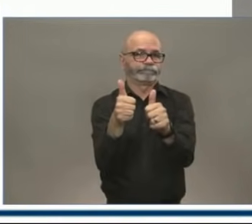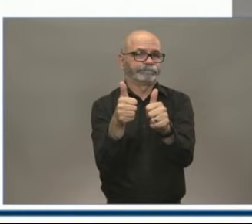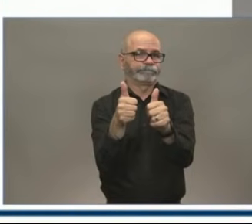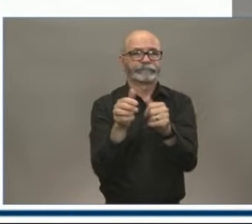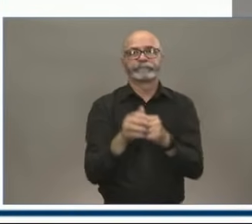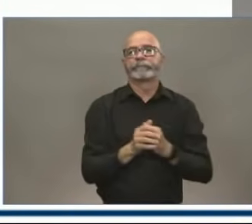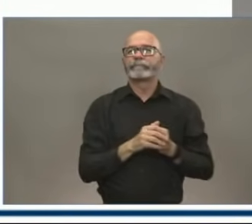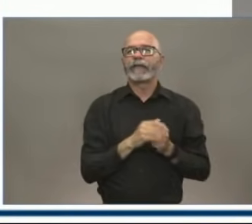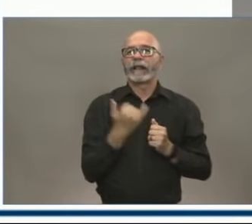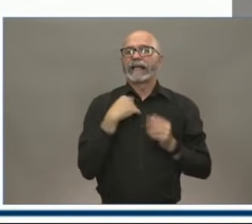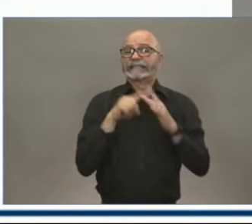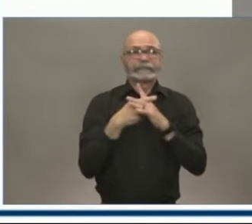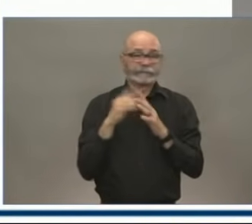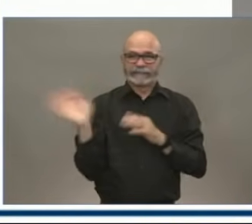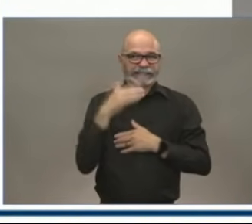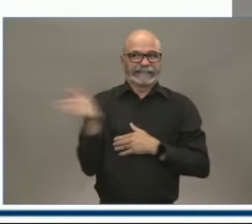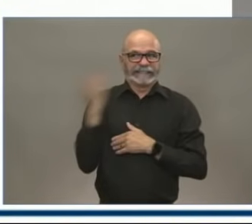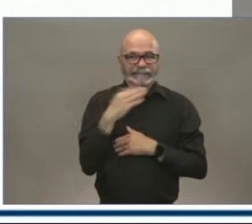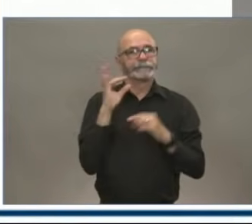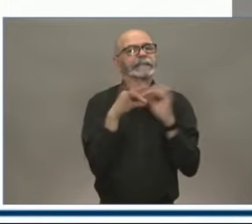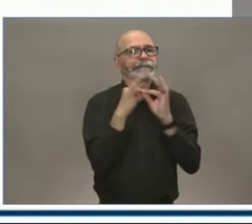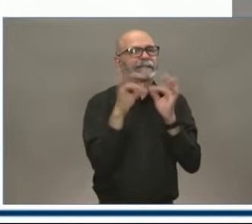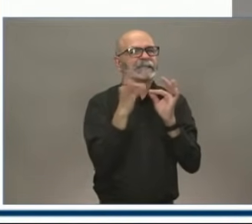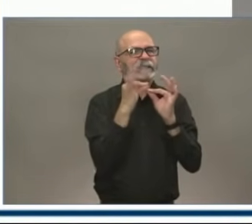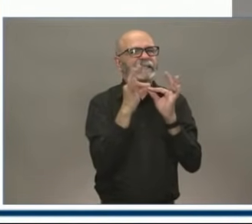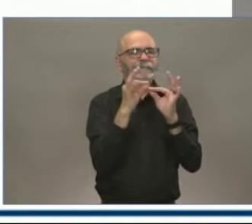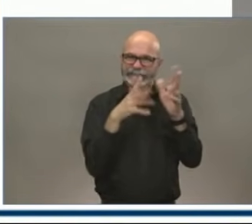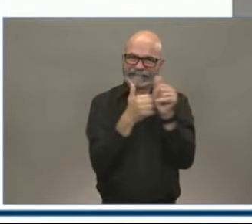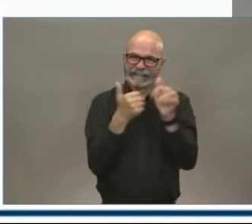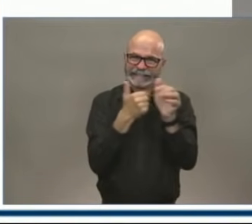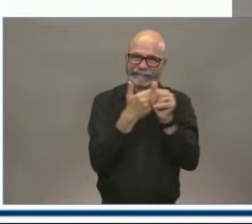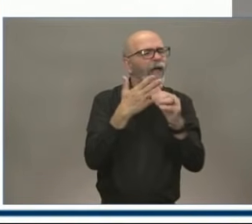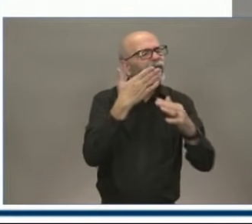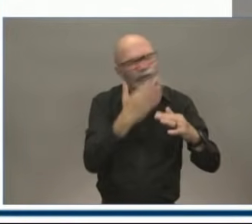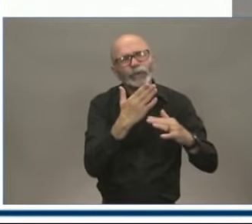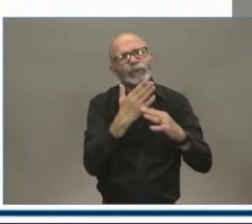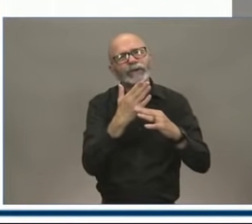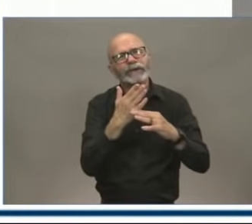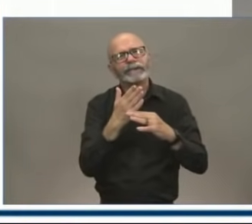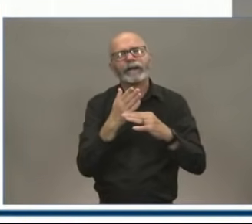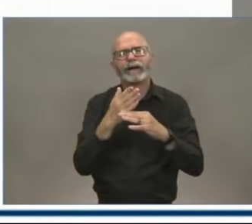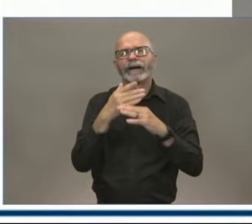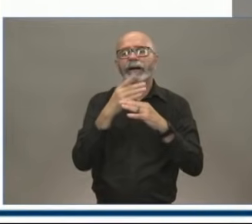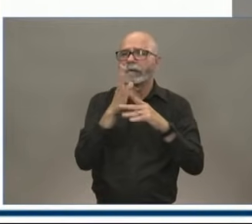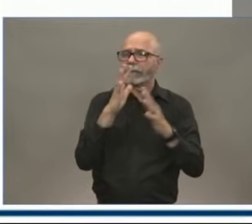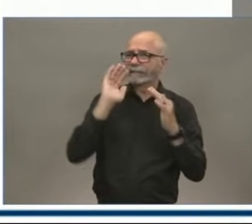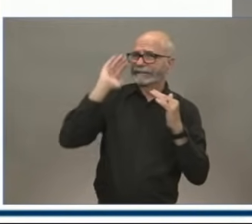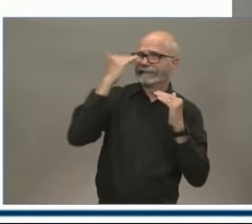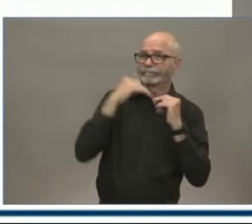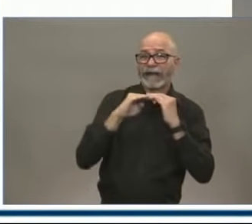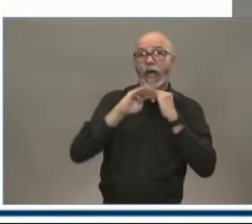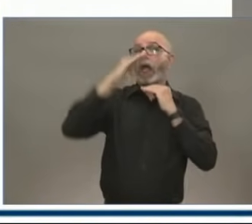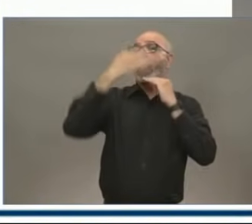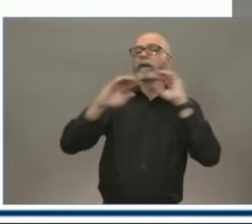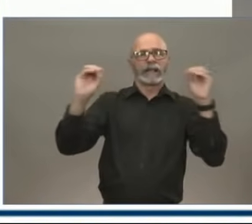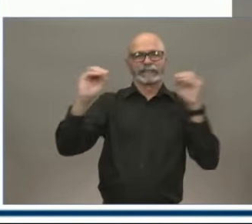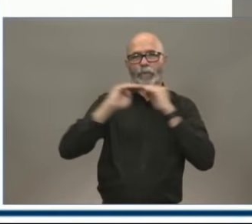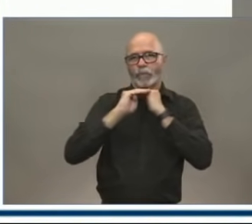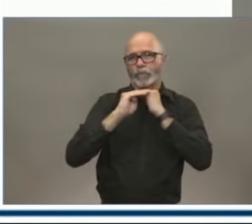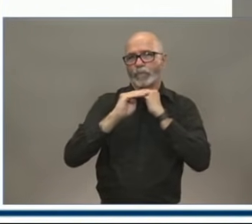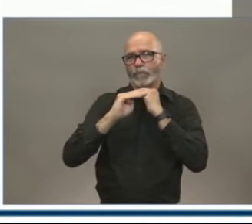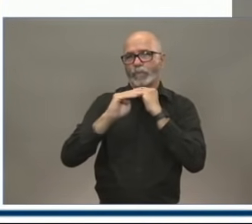we've done in the last few days. That is a good sign that we're relatively stable. But it's much too early to relax